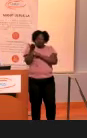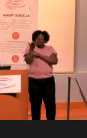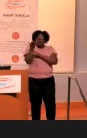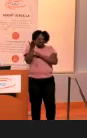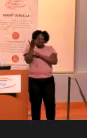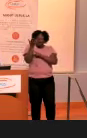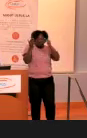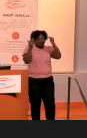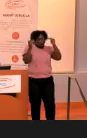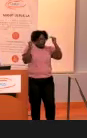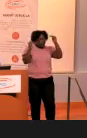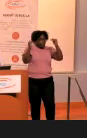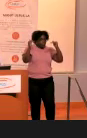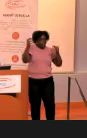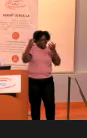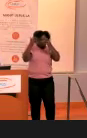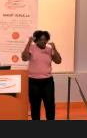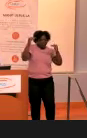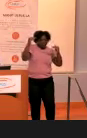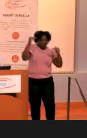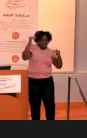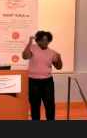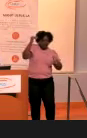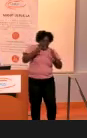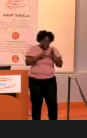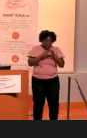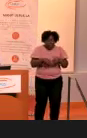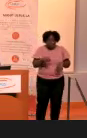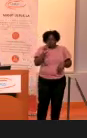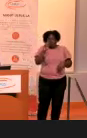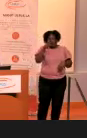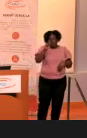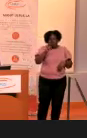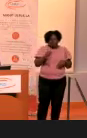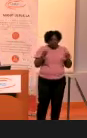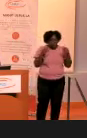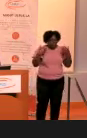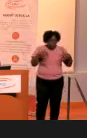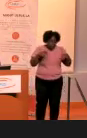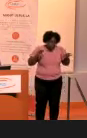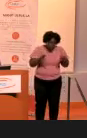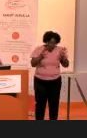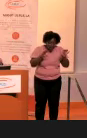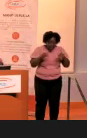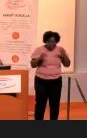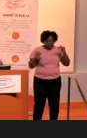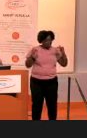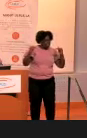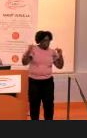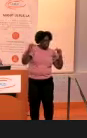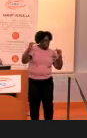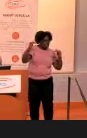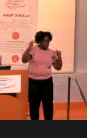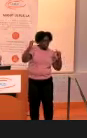going down, that suggests your lupus is more active. And the reason that when they're going down is a sign